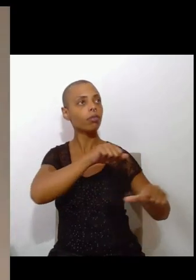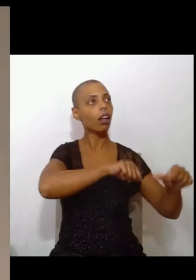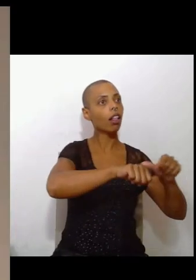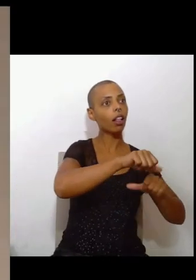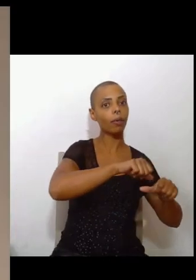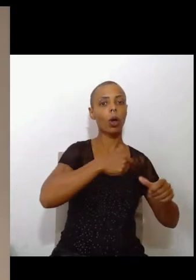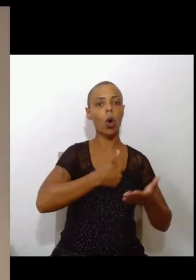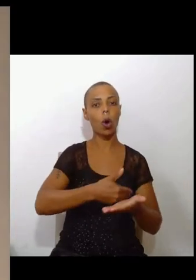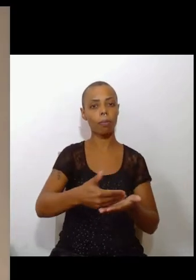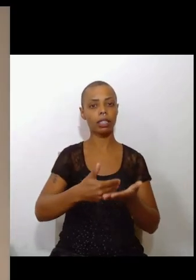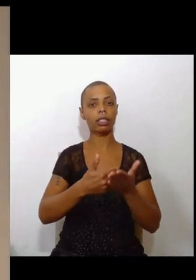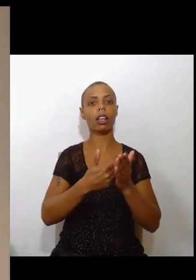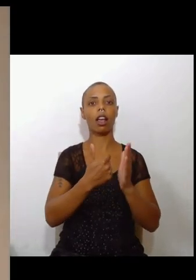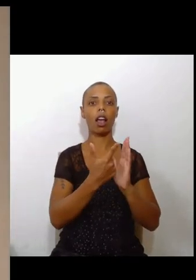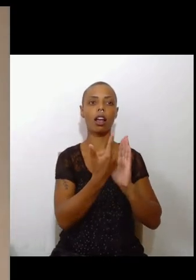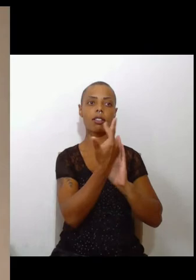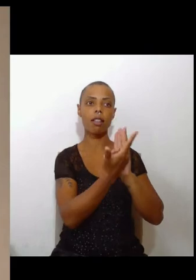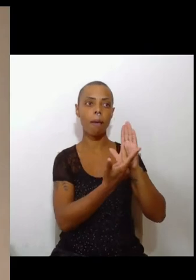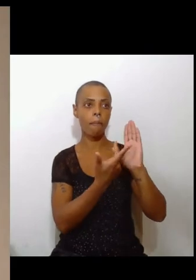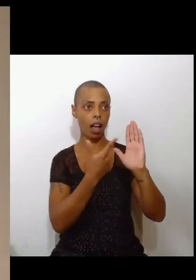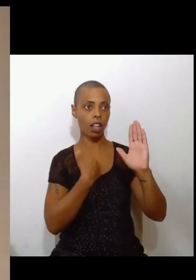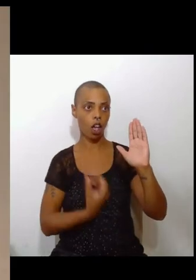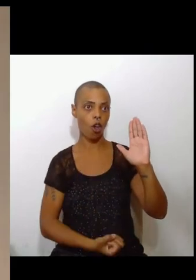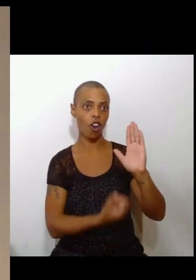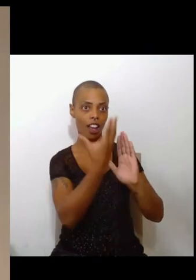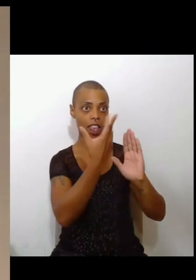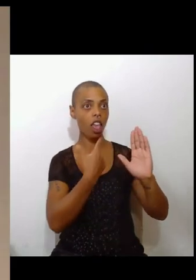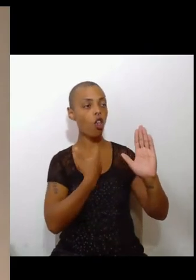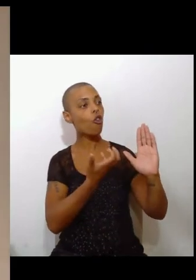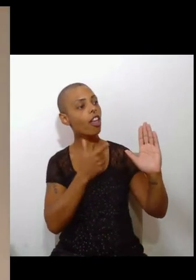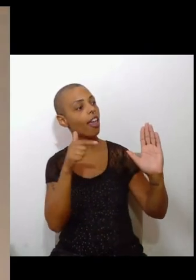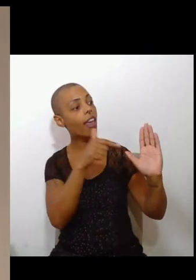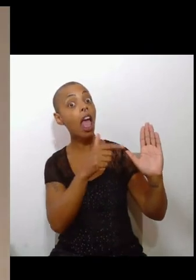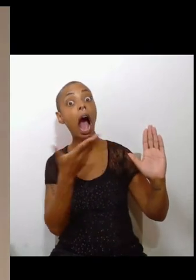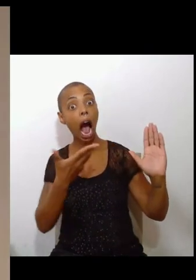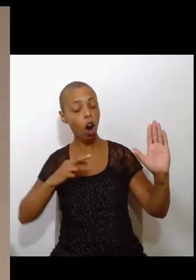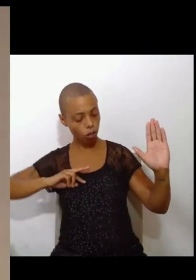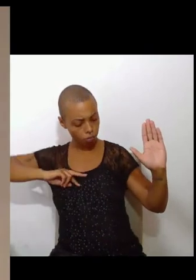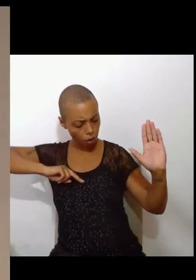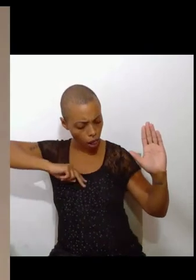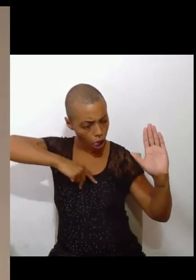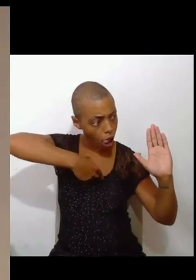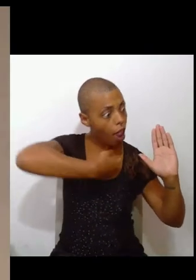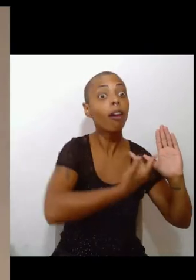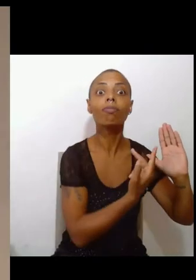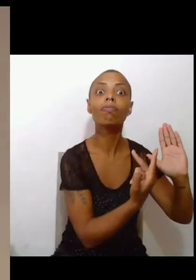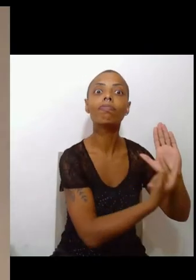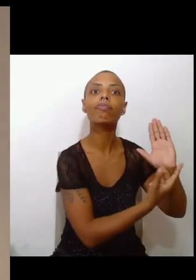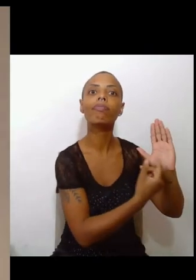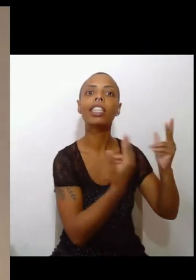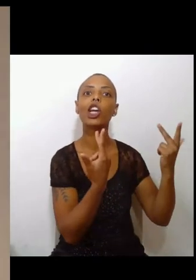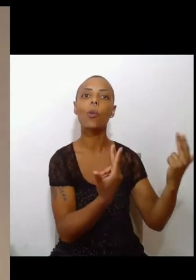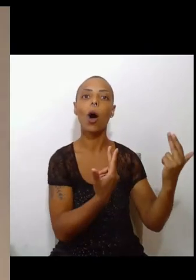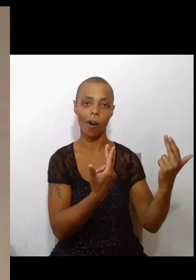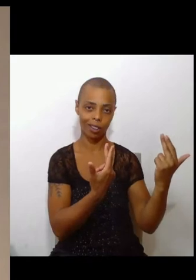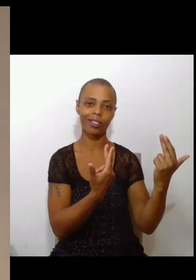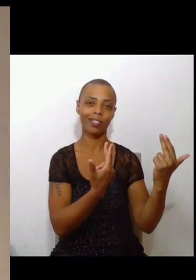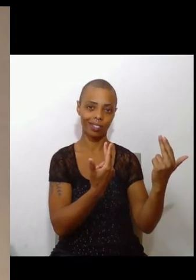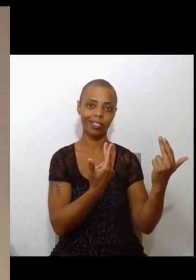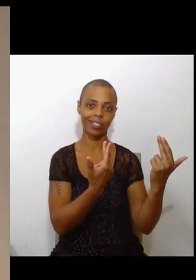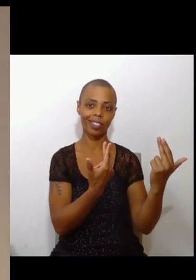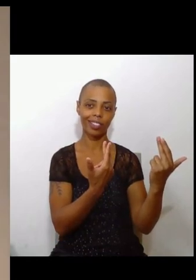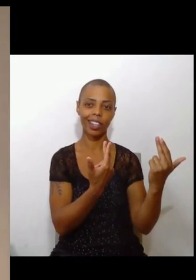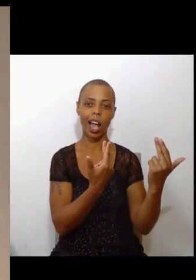I started by Desiring that image that I had created and today I am that image